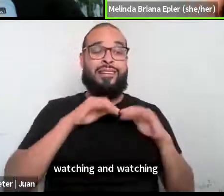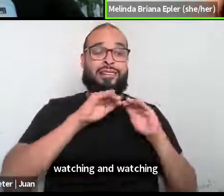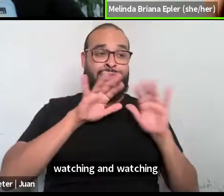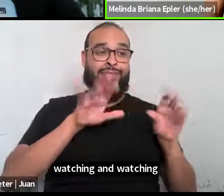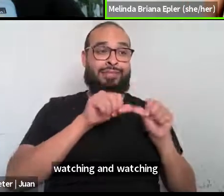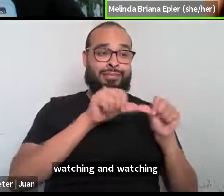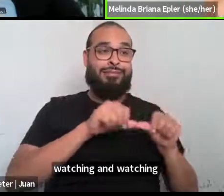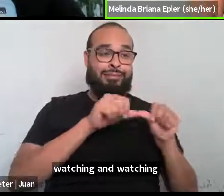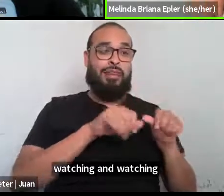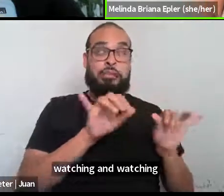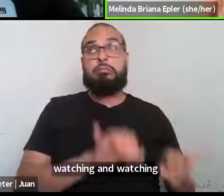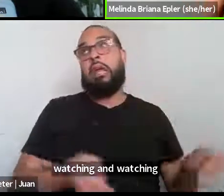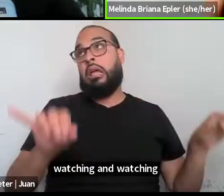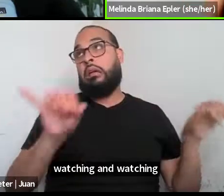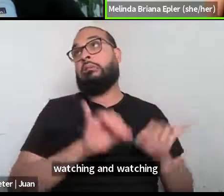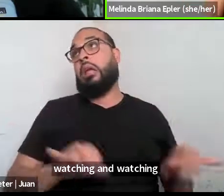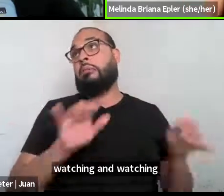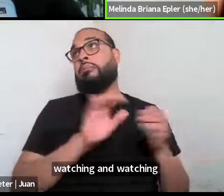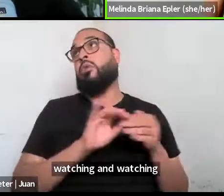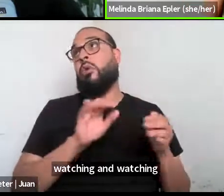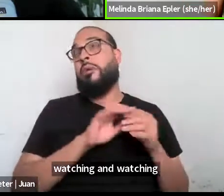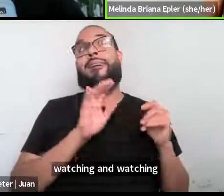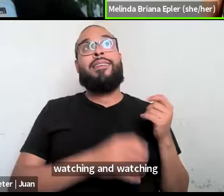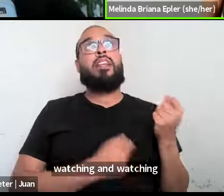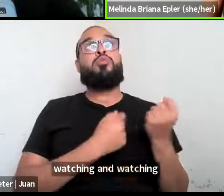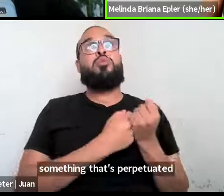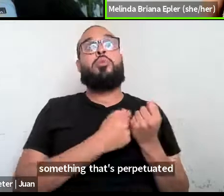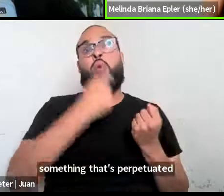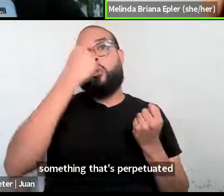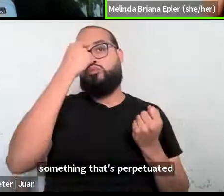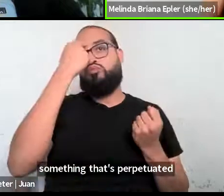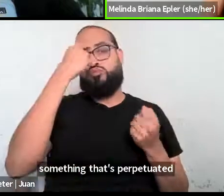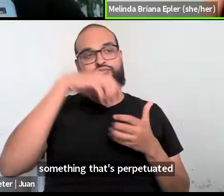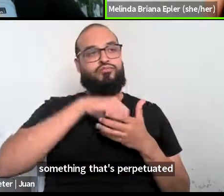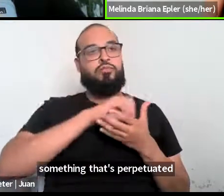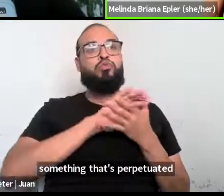those stories that are in our own heads? And yeah.